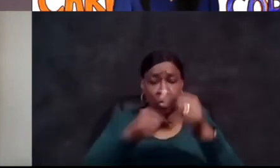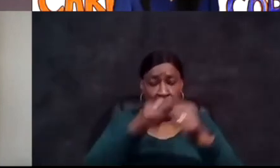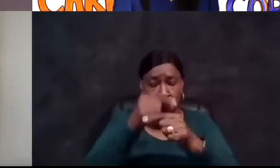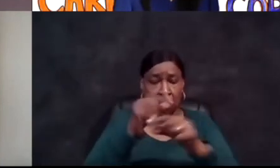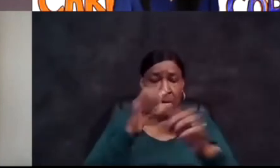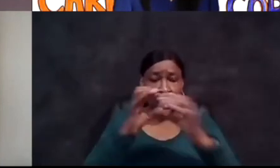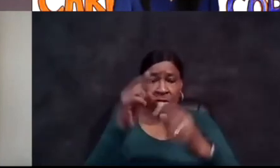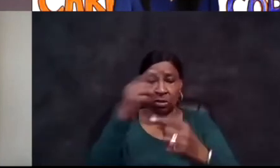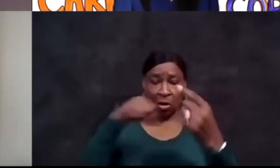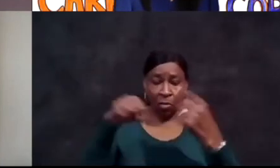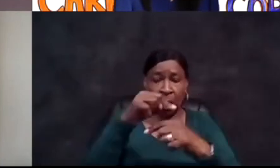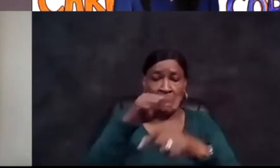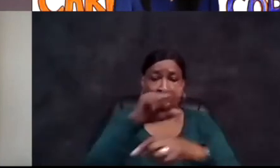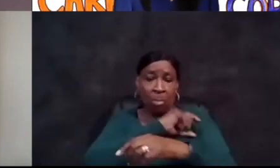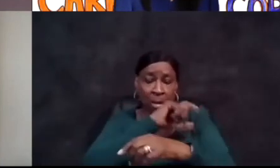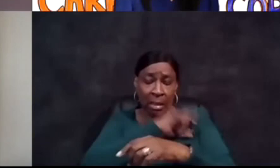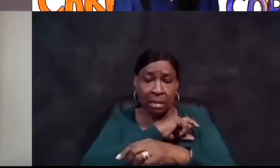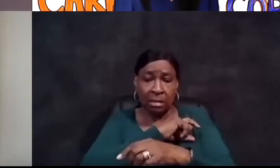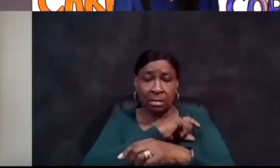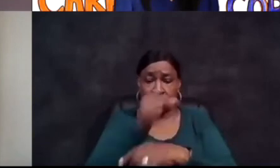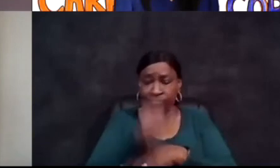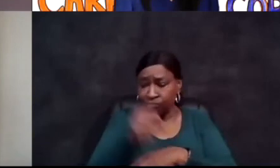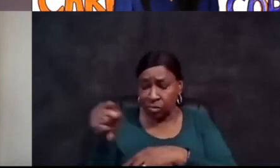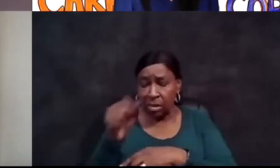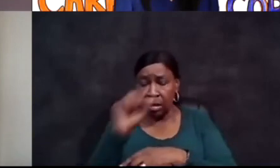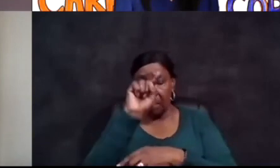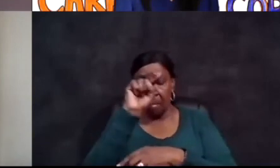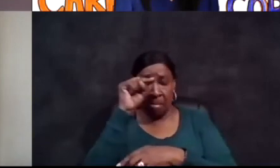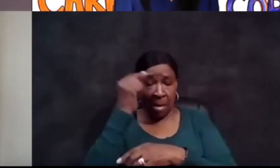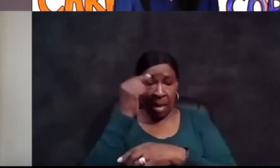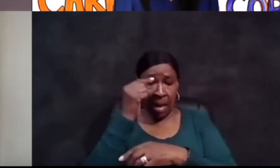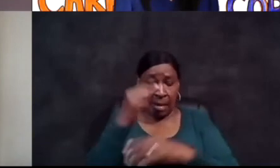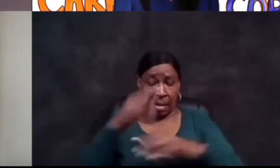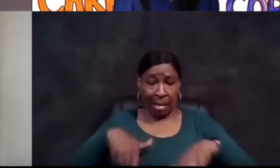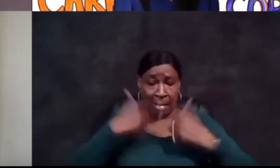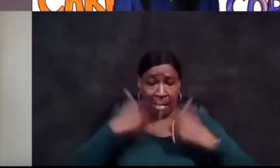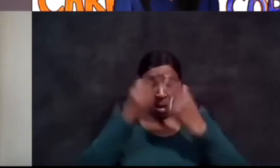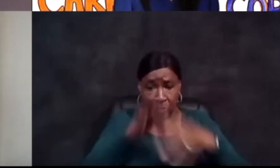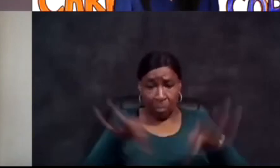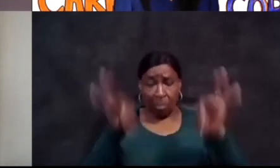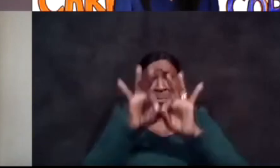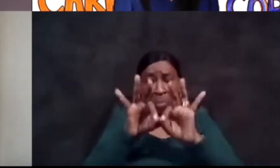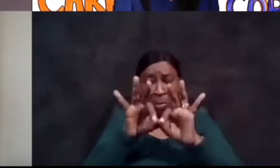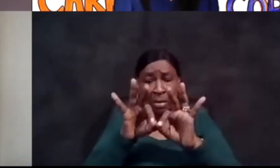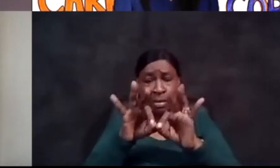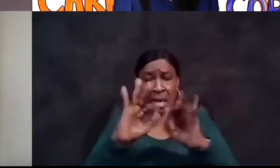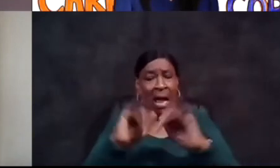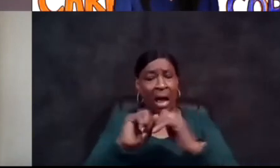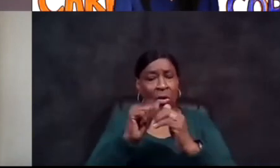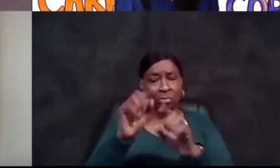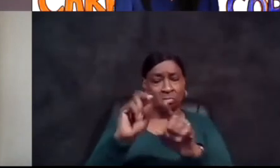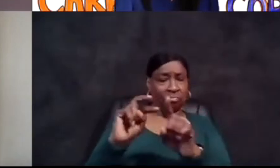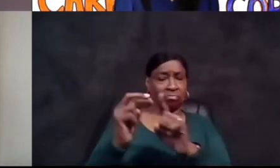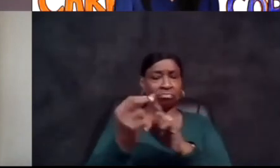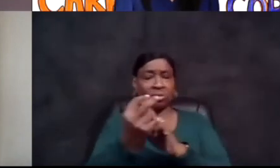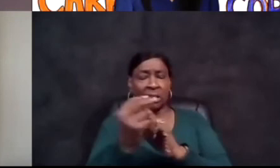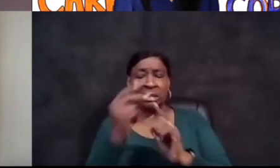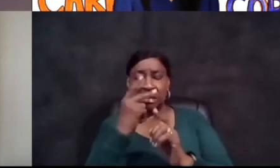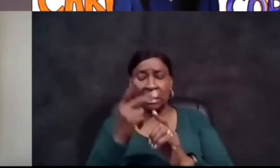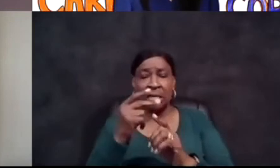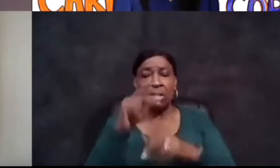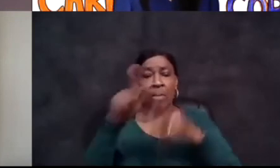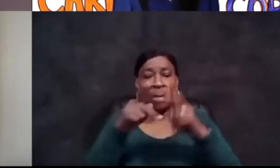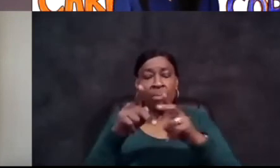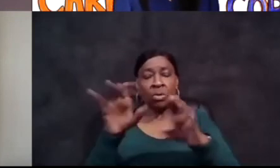around policing and Black Lives Matter. And like, how do you see like kind of people who do the work that we do around